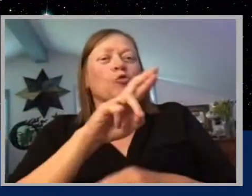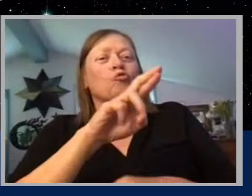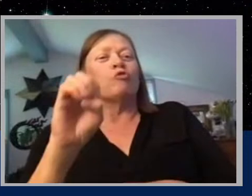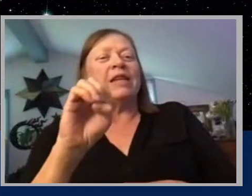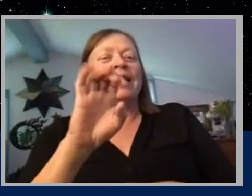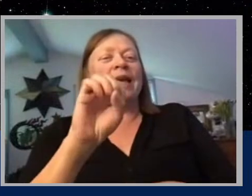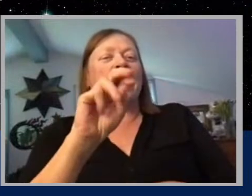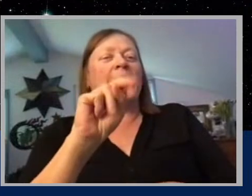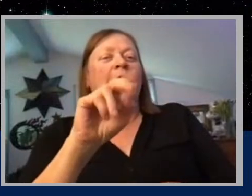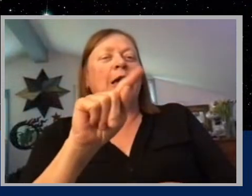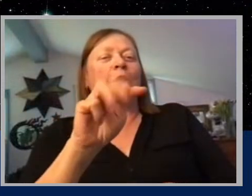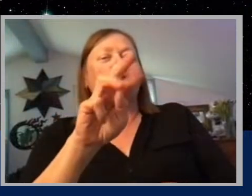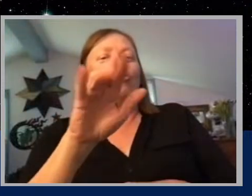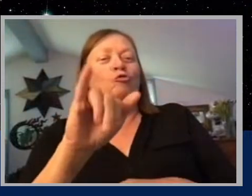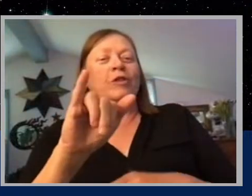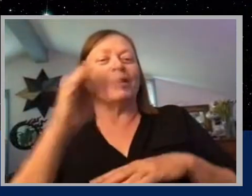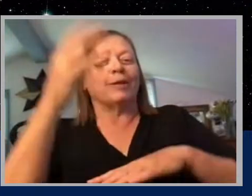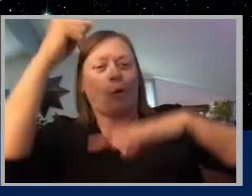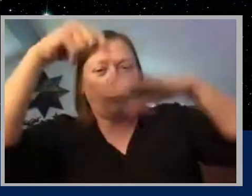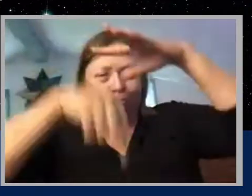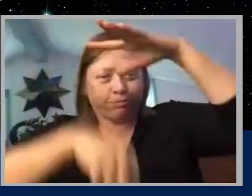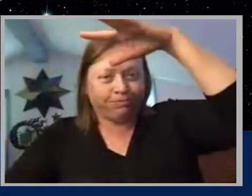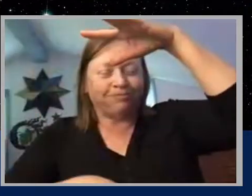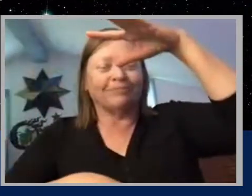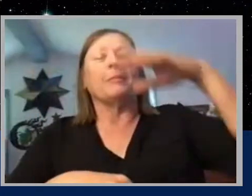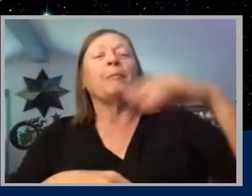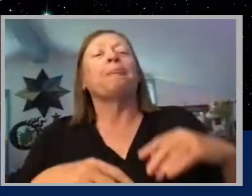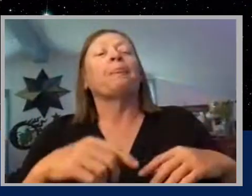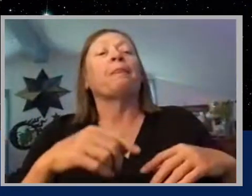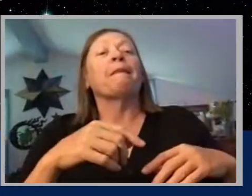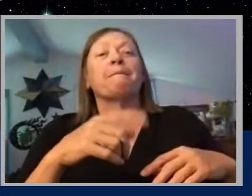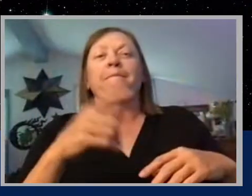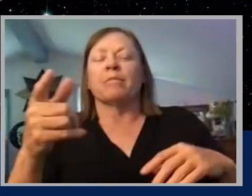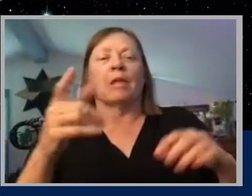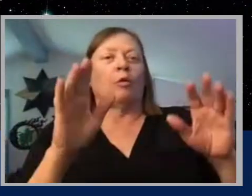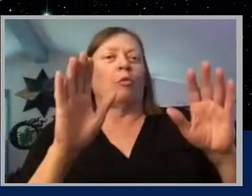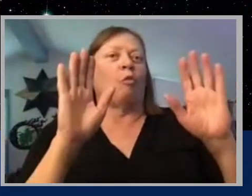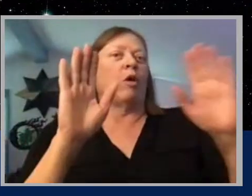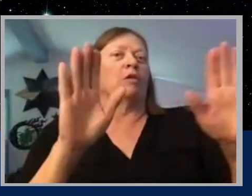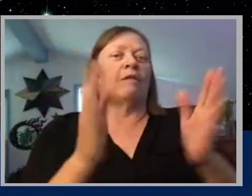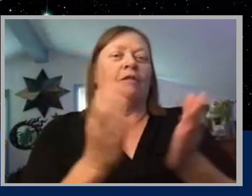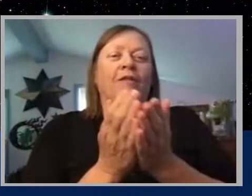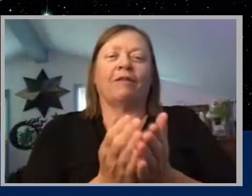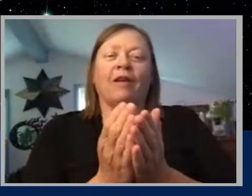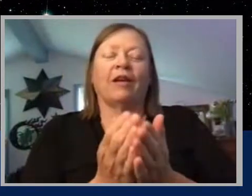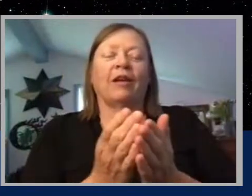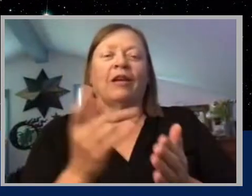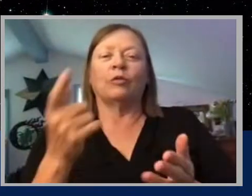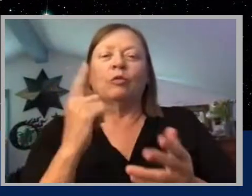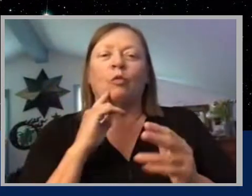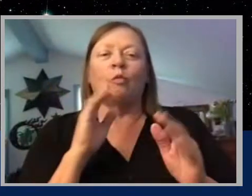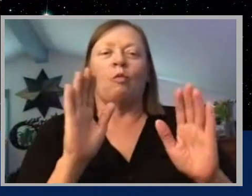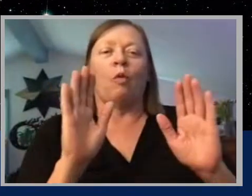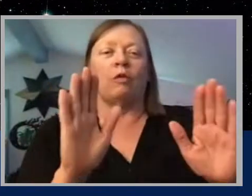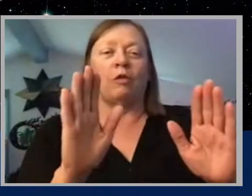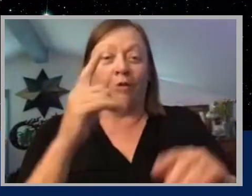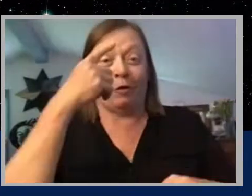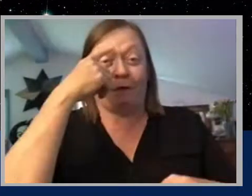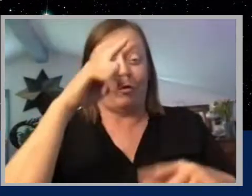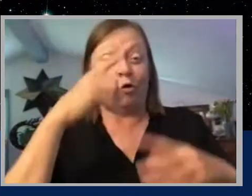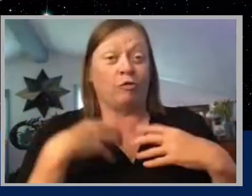a lot of fun to be on. They do a wonderful job for our recoveries, and they've done every recovery, I think, up to this